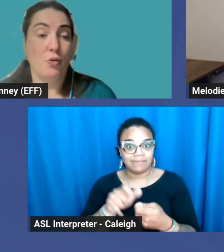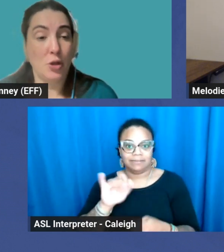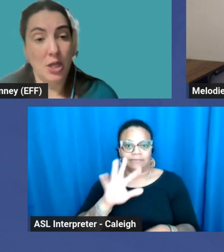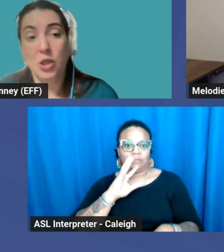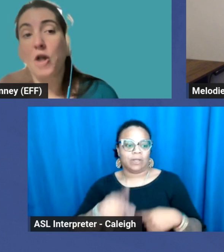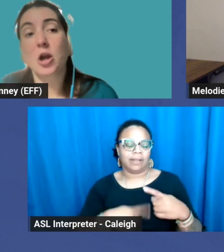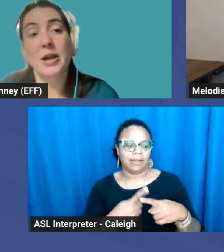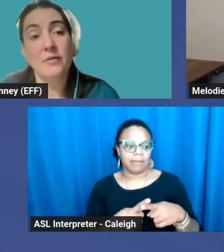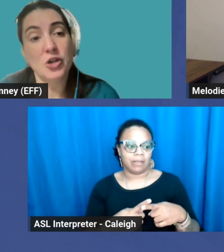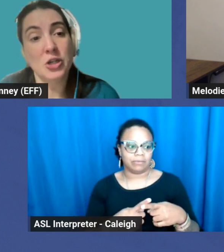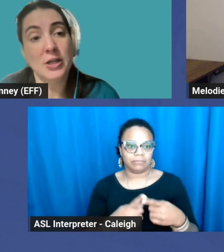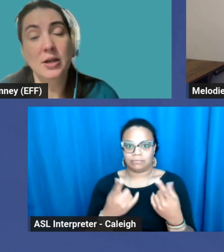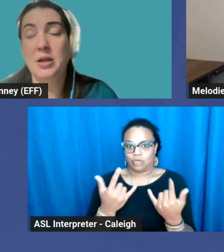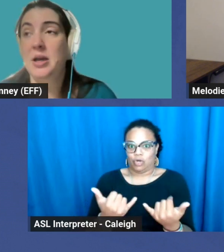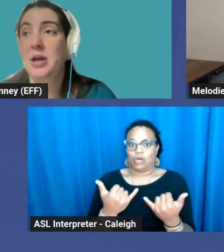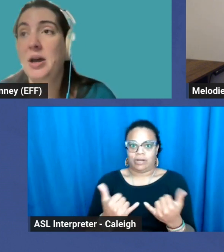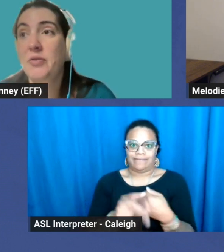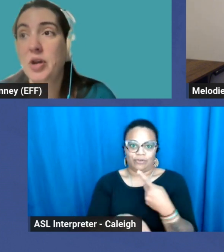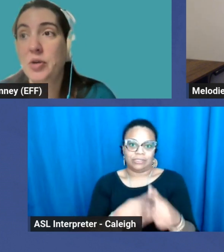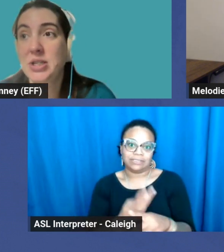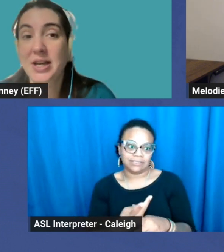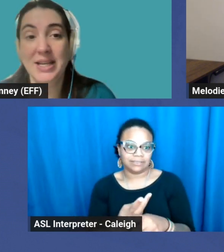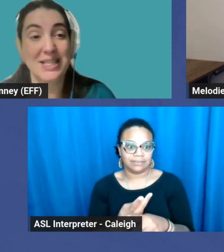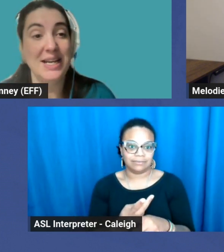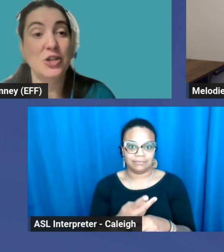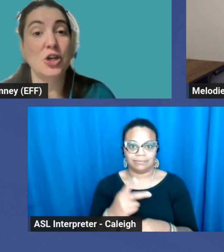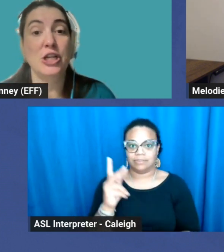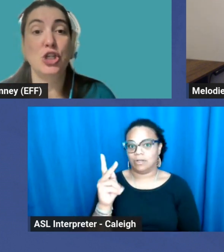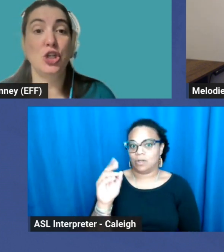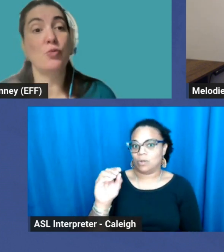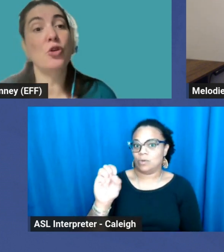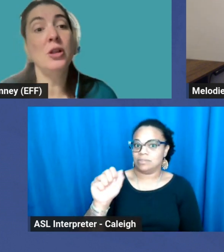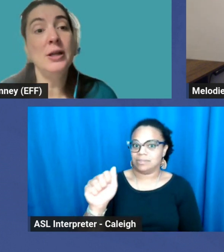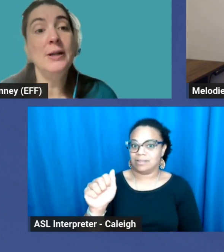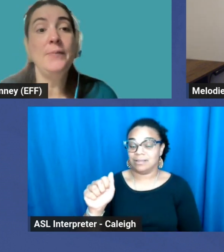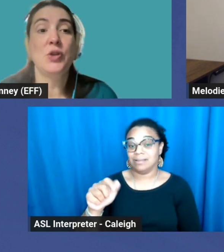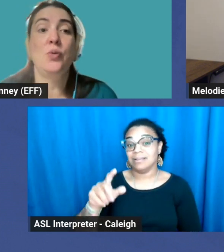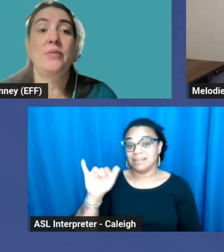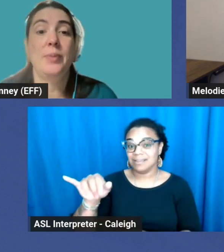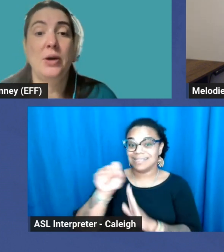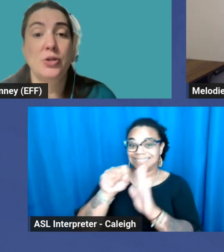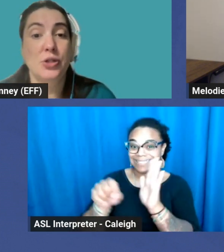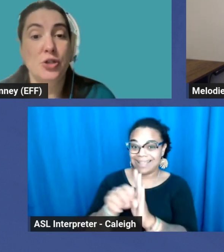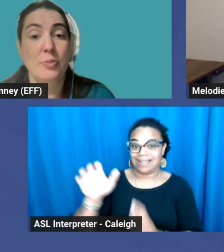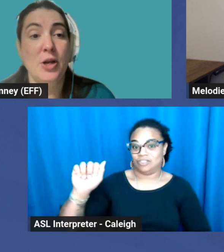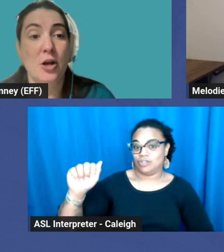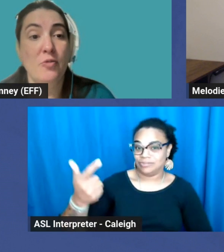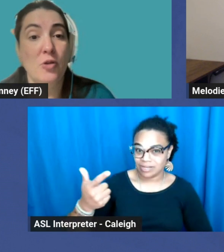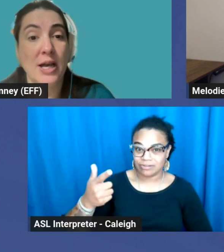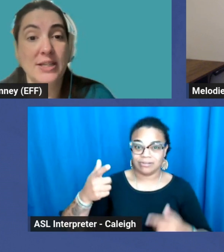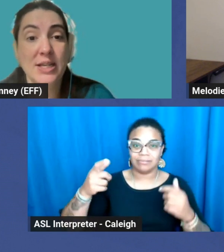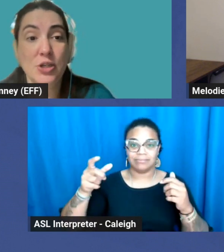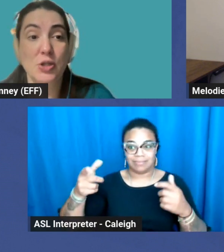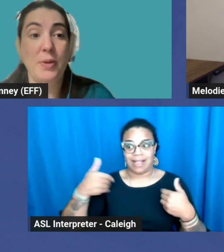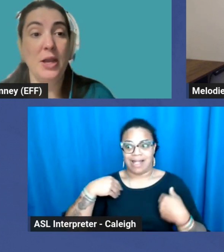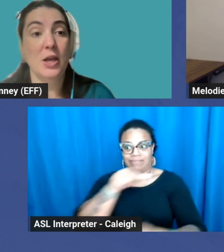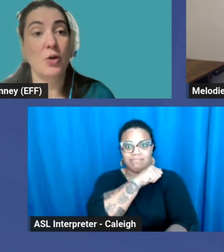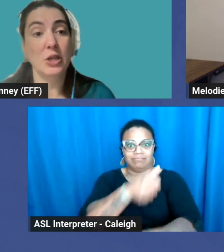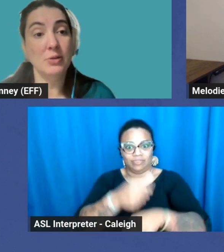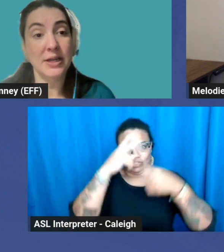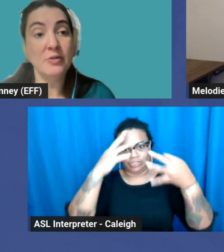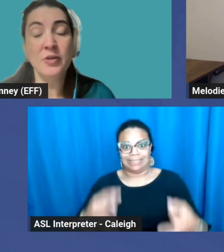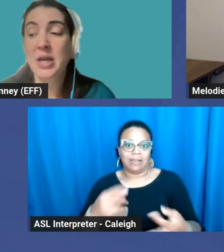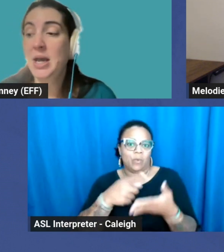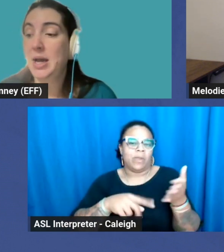about, in the current version of KOSA, it's state attorneys general who have the power to determine harmful content. So depending